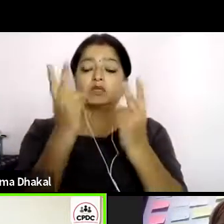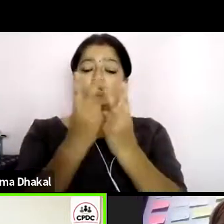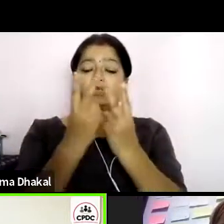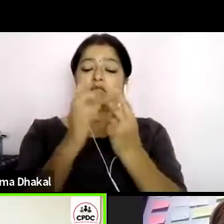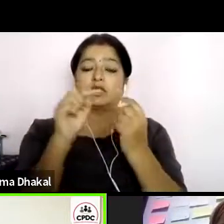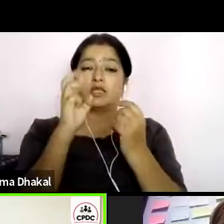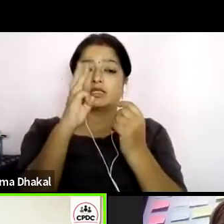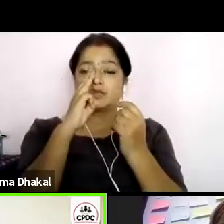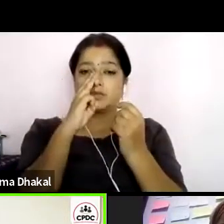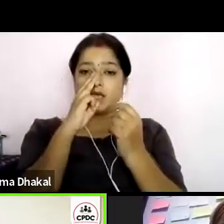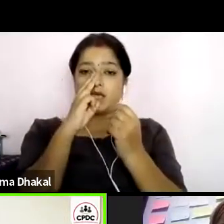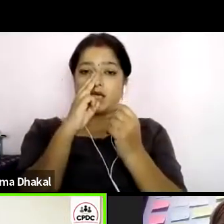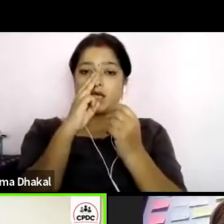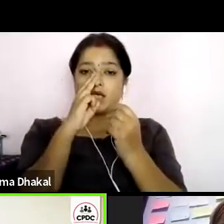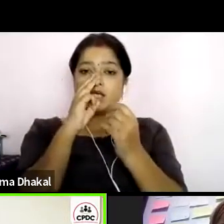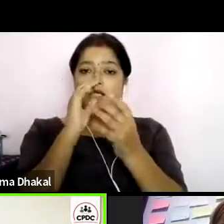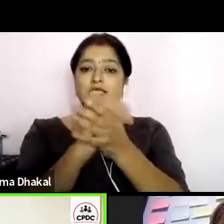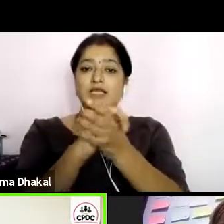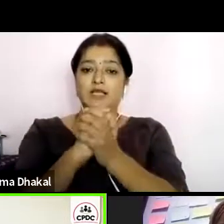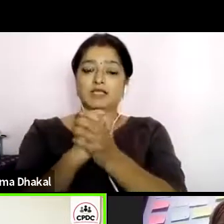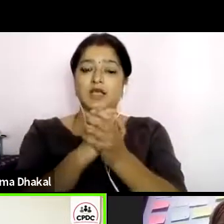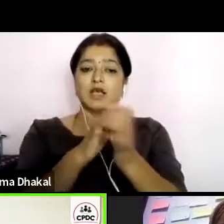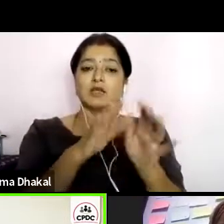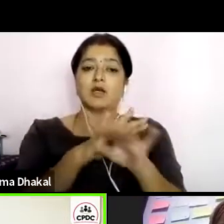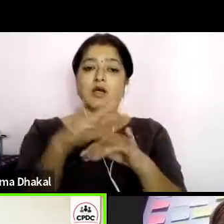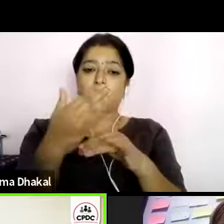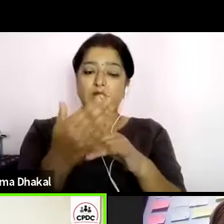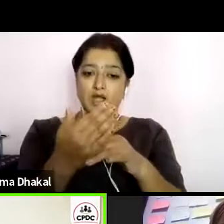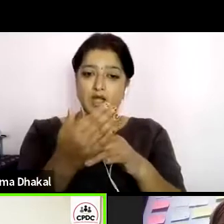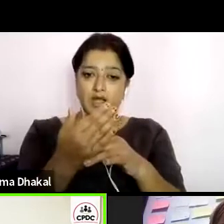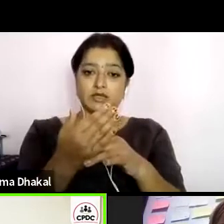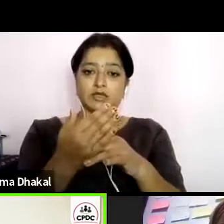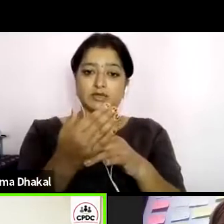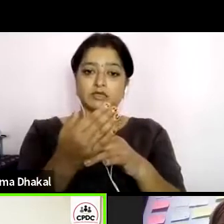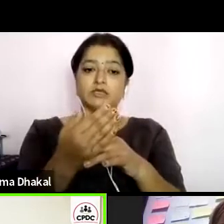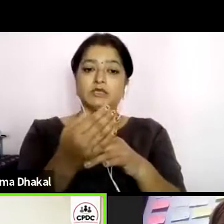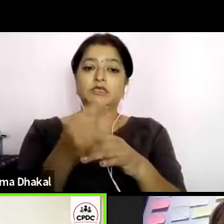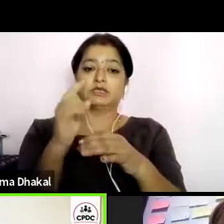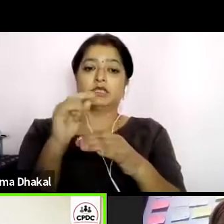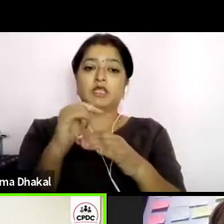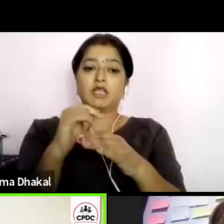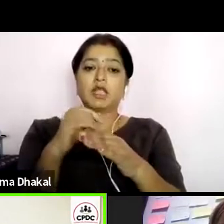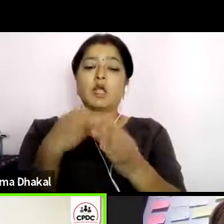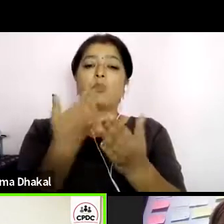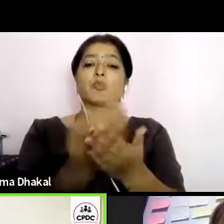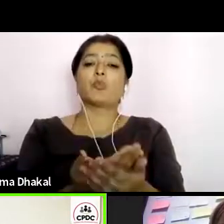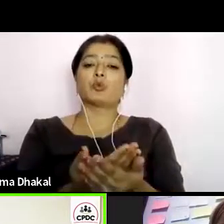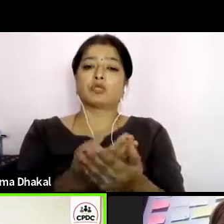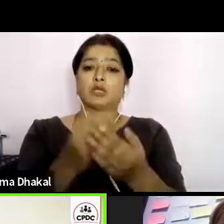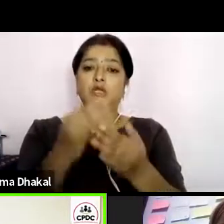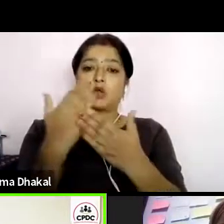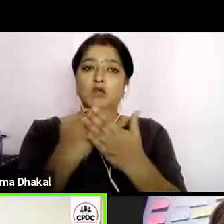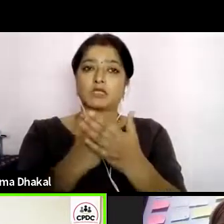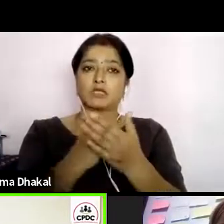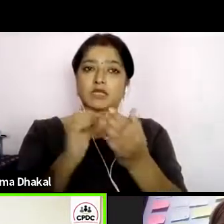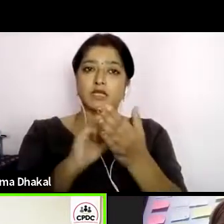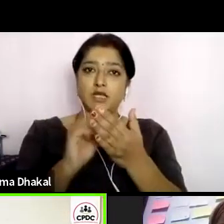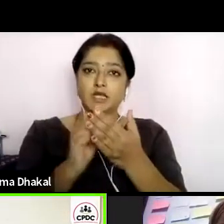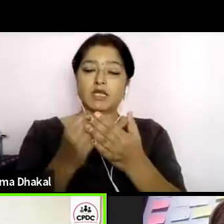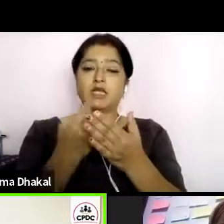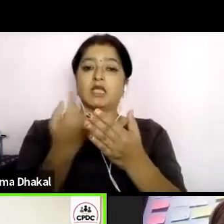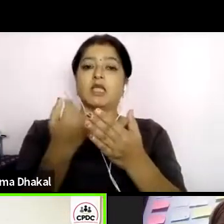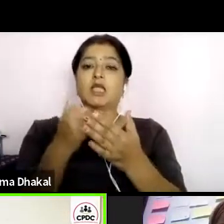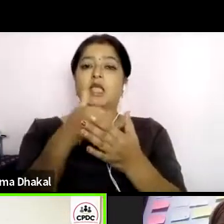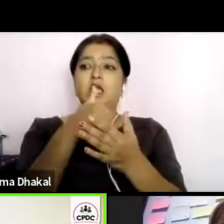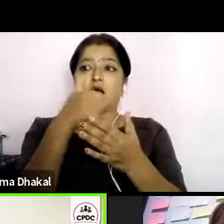gender meeting, all these things in the institutional and the organizational capacity, as well helping them